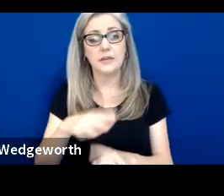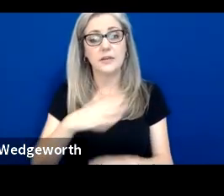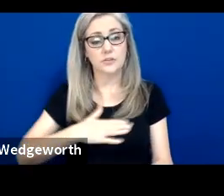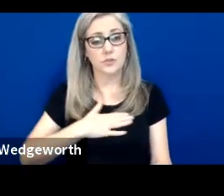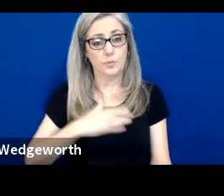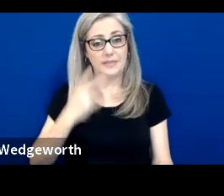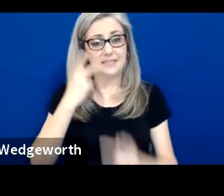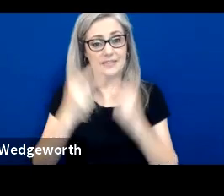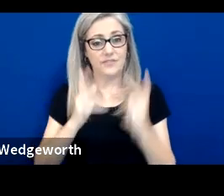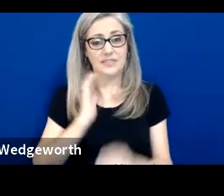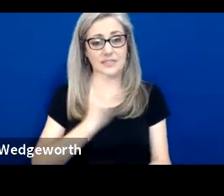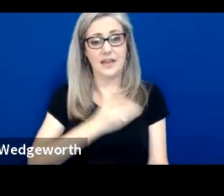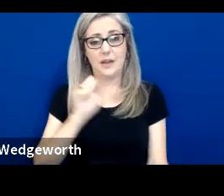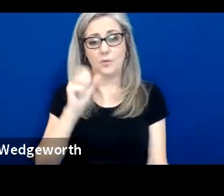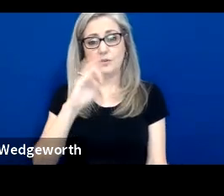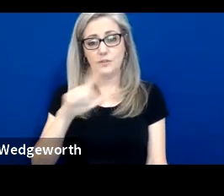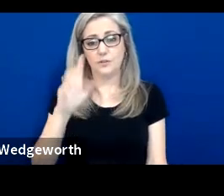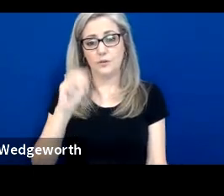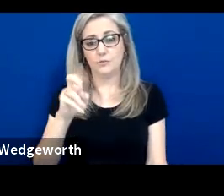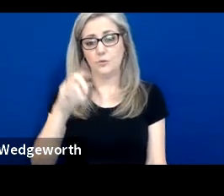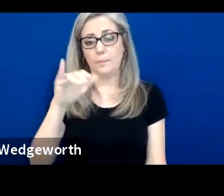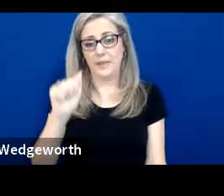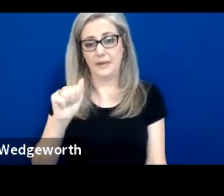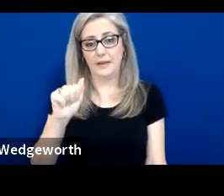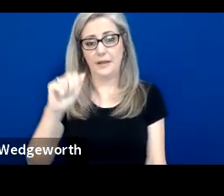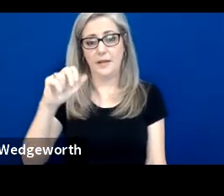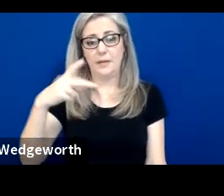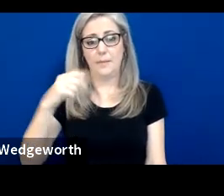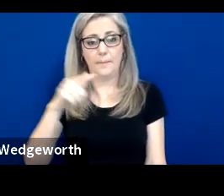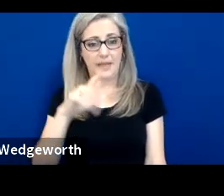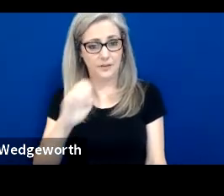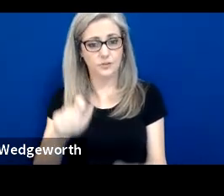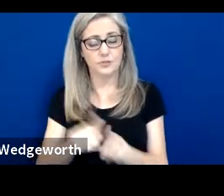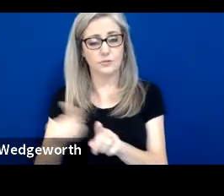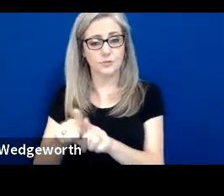social media pages as well as our website,